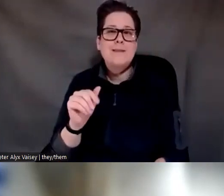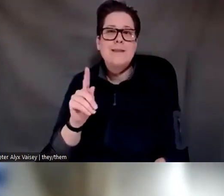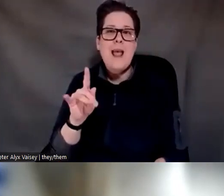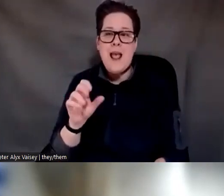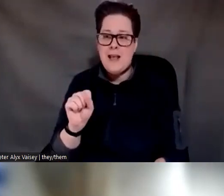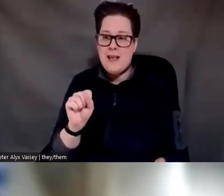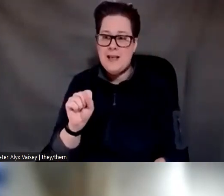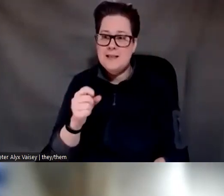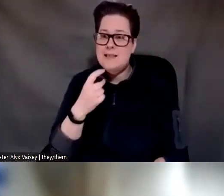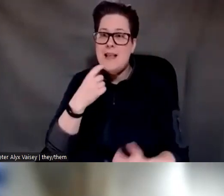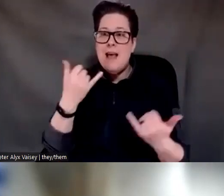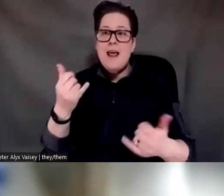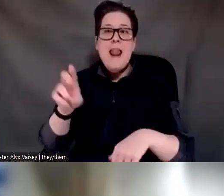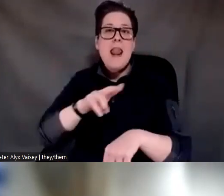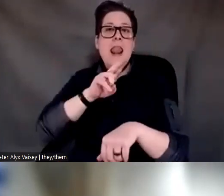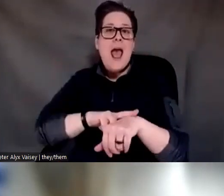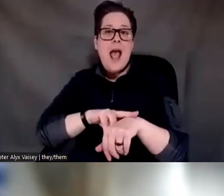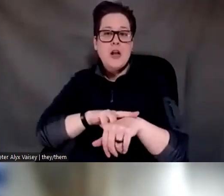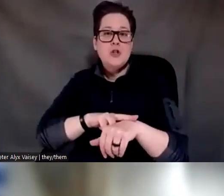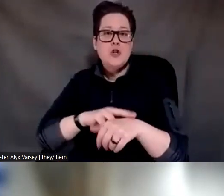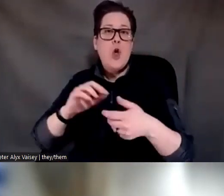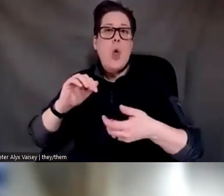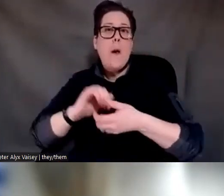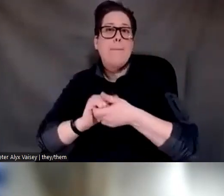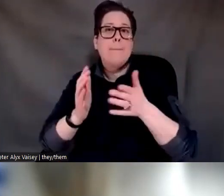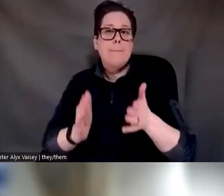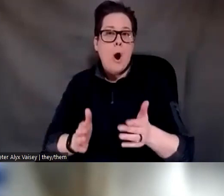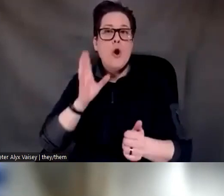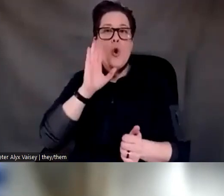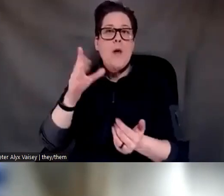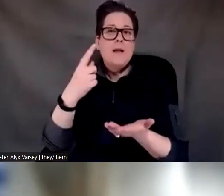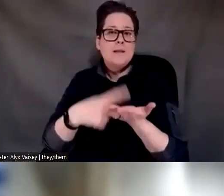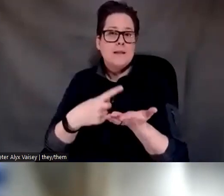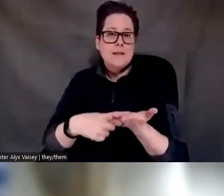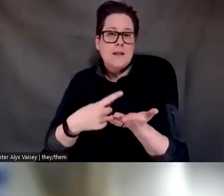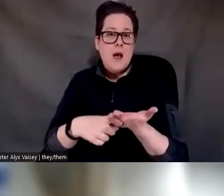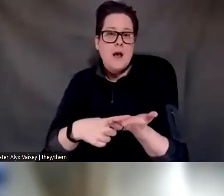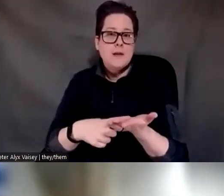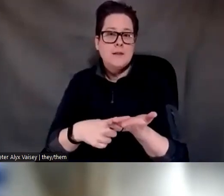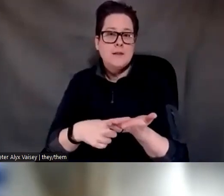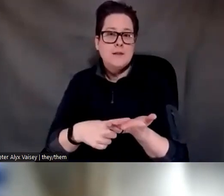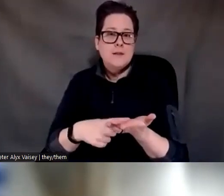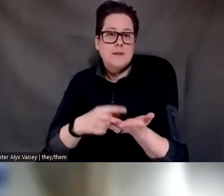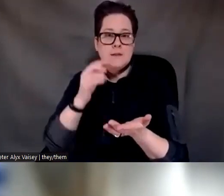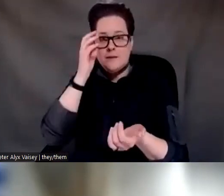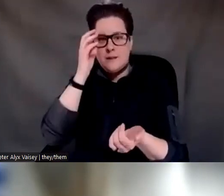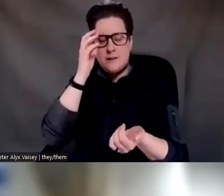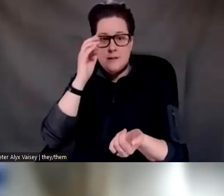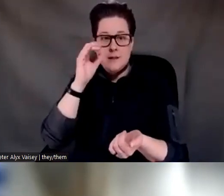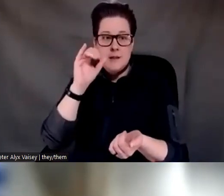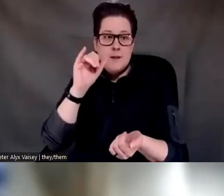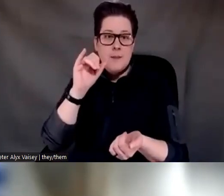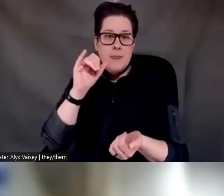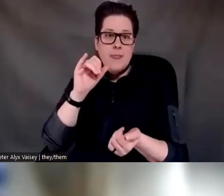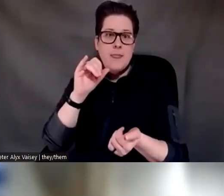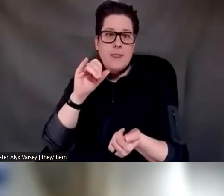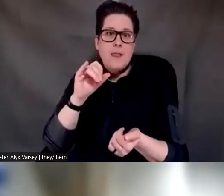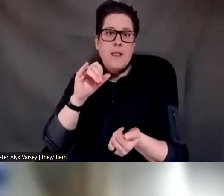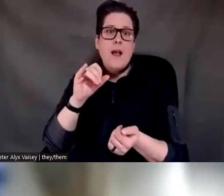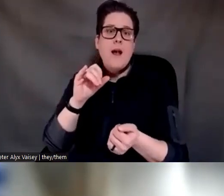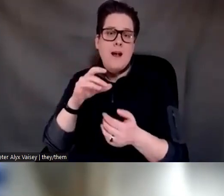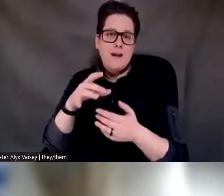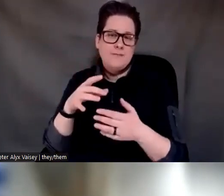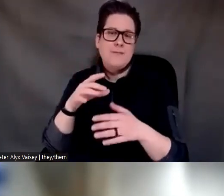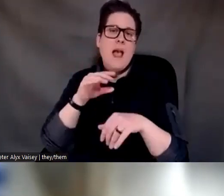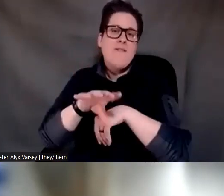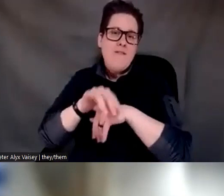a national partners are going to be having a discussion about cost sharing guidance for colonoscopies after a positive FIT. So I will make sure that I put